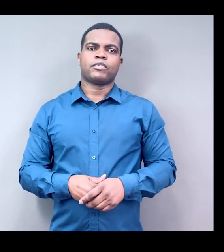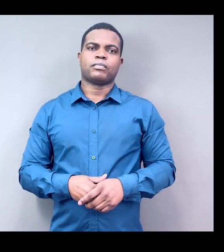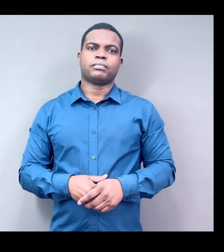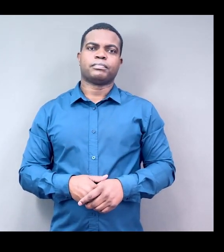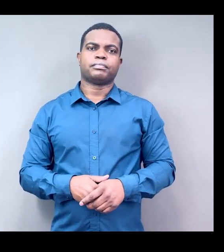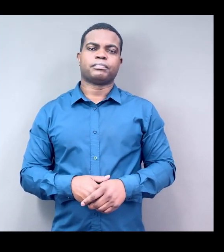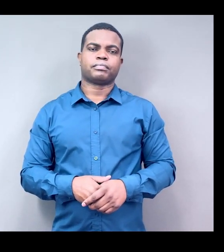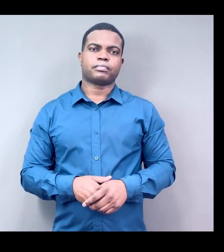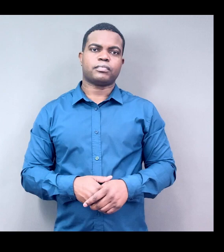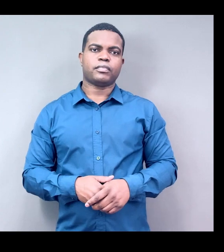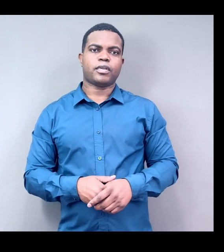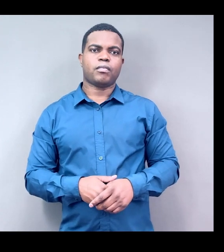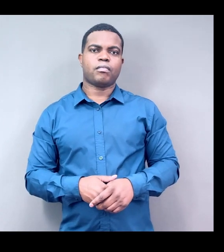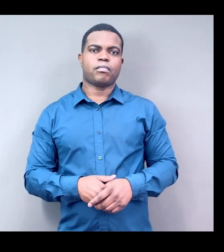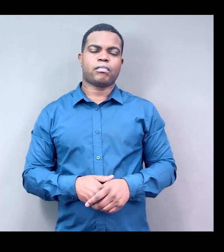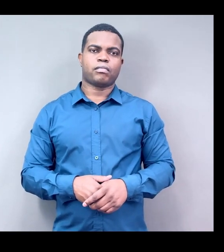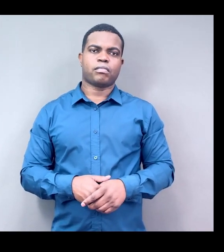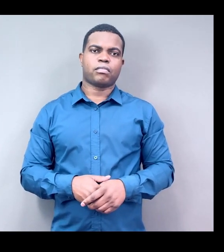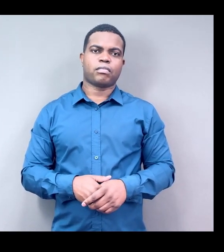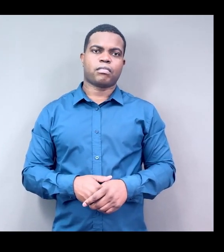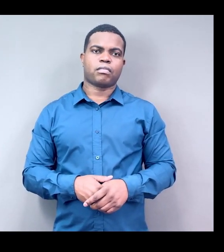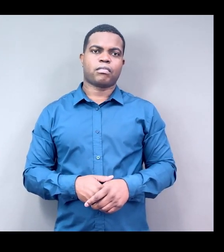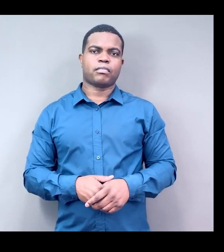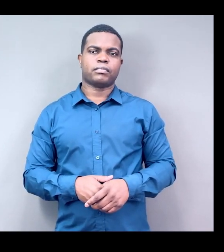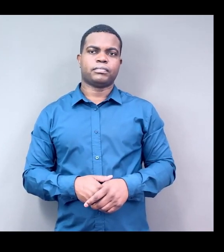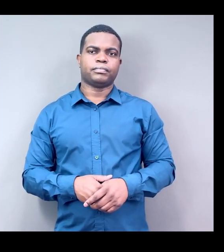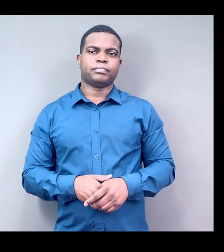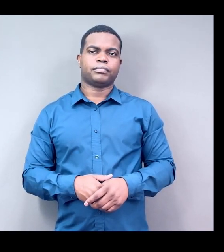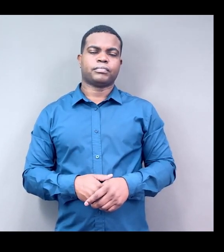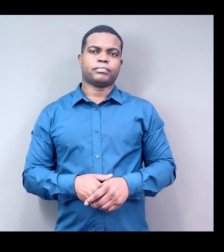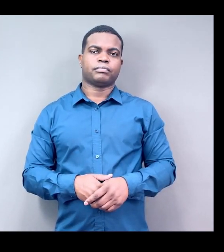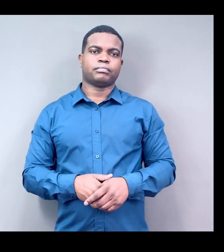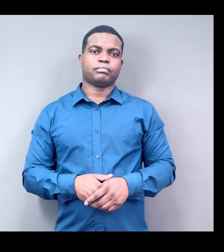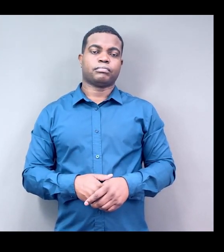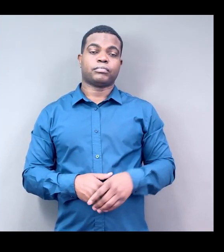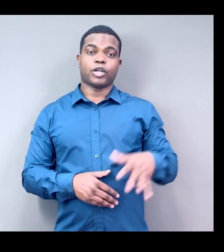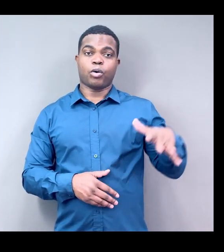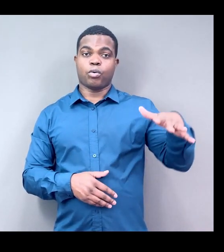the kind of engagement methods you are choosing.